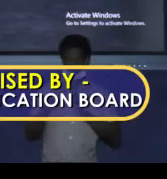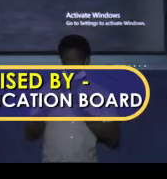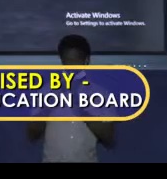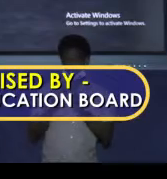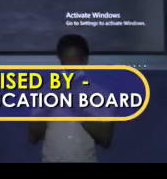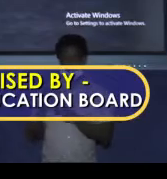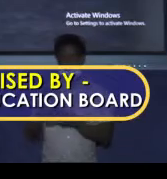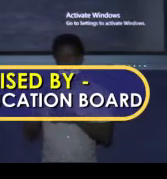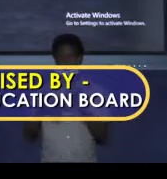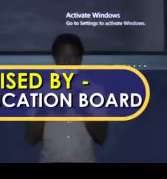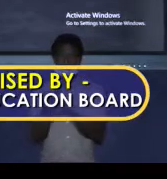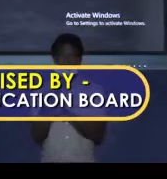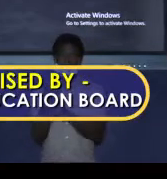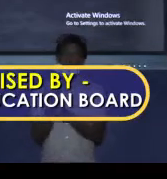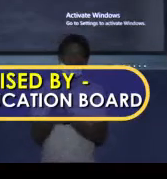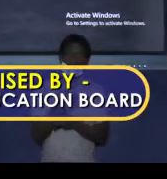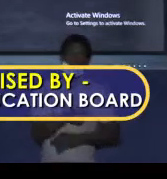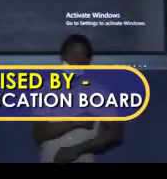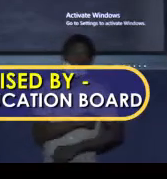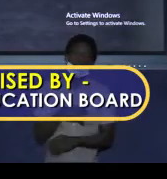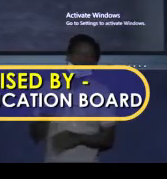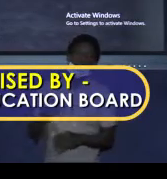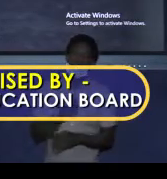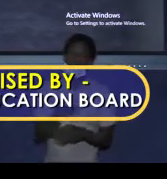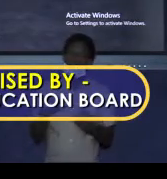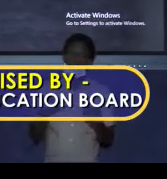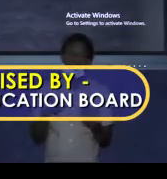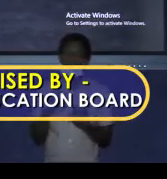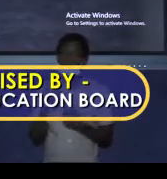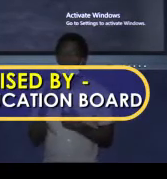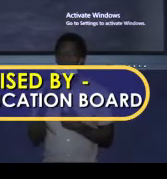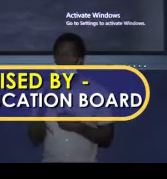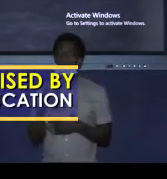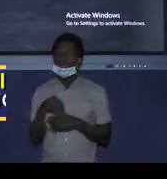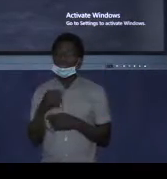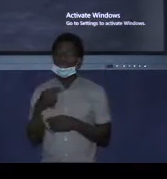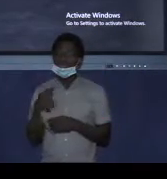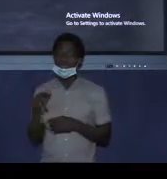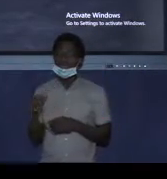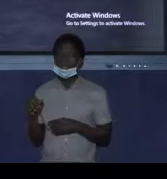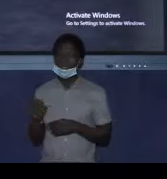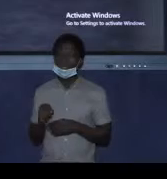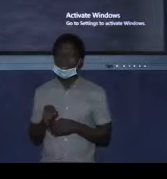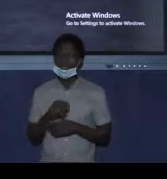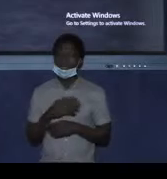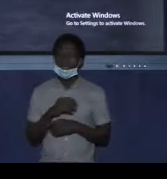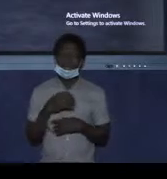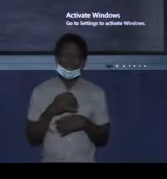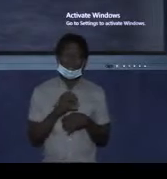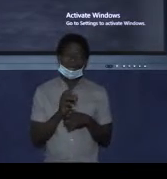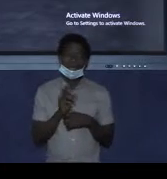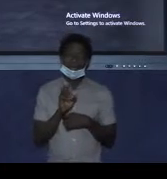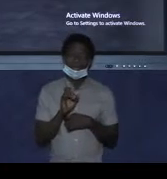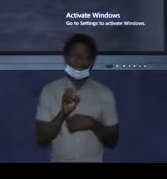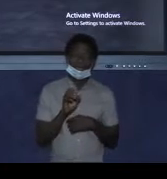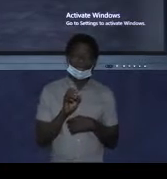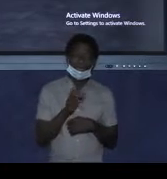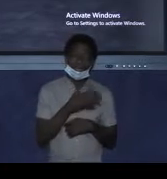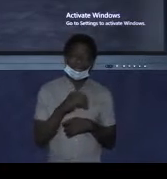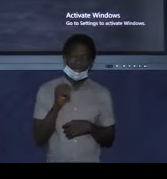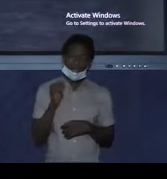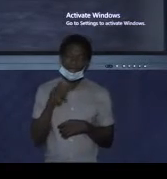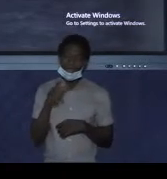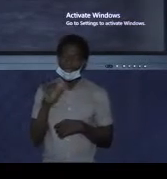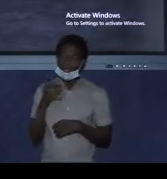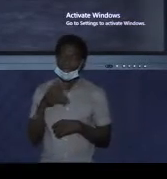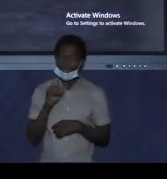Question number one, list any three types of thermometer. We have mercury in glass thermometer, clinical